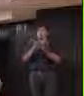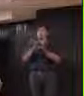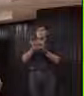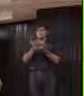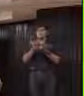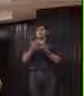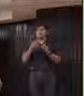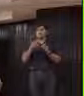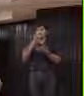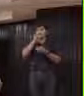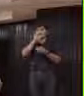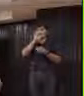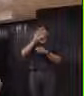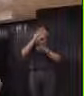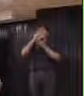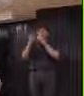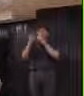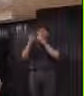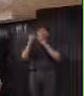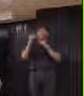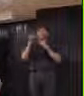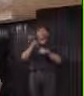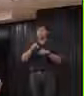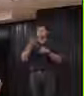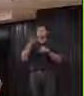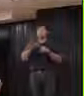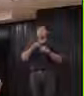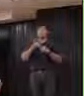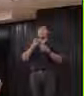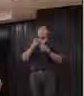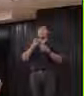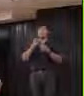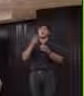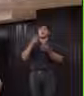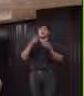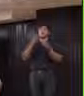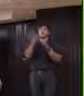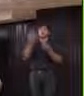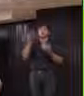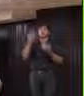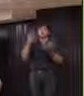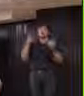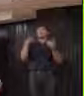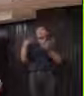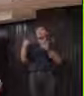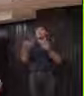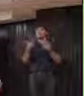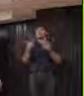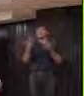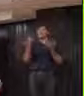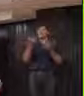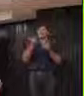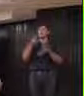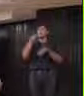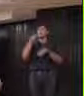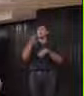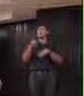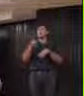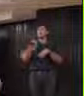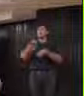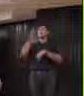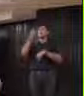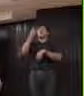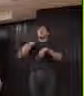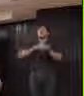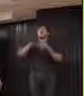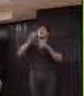election, 1977, I was in fact complimented by many people, and as you know, probably many people say that was the first